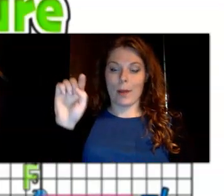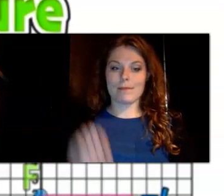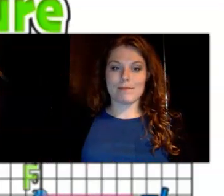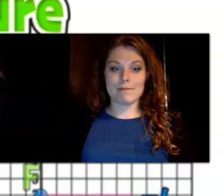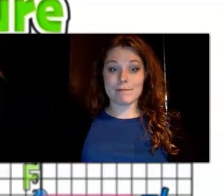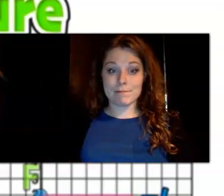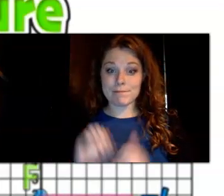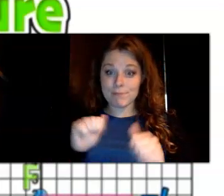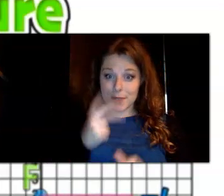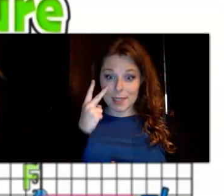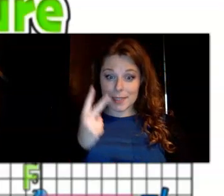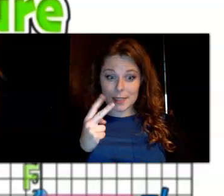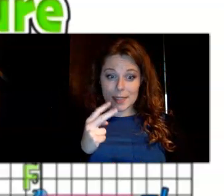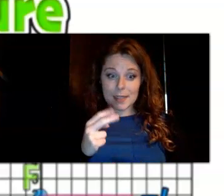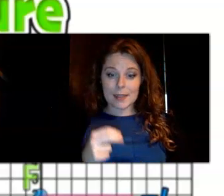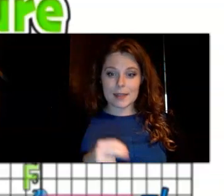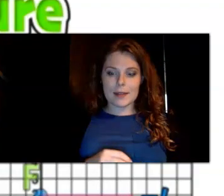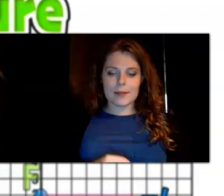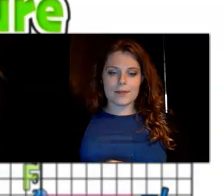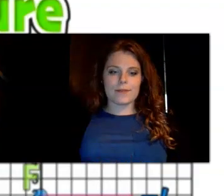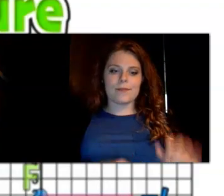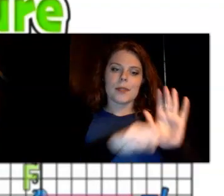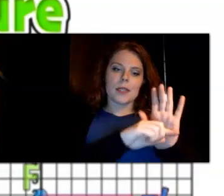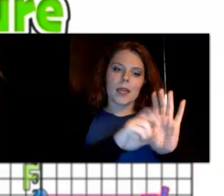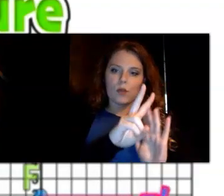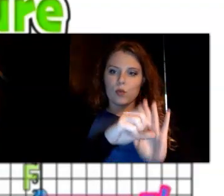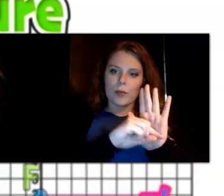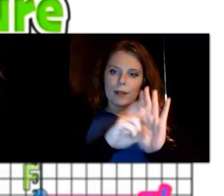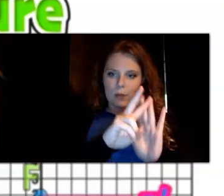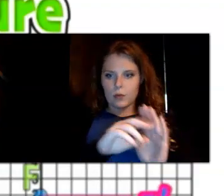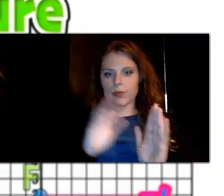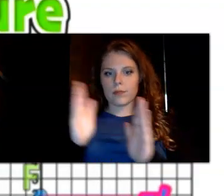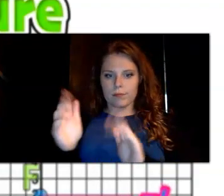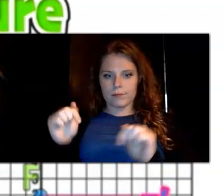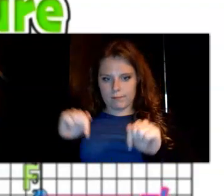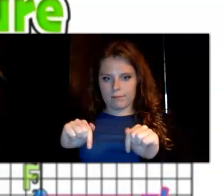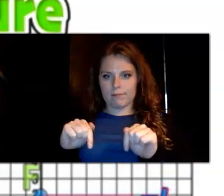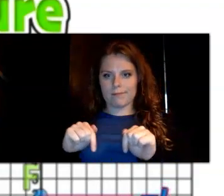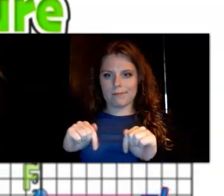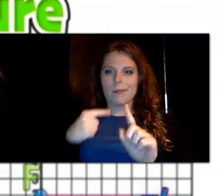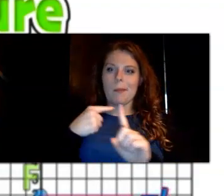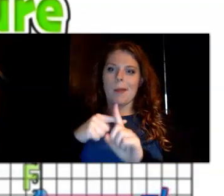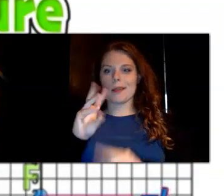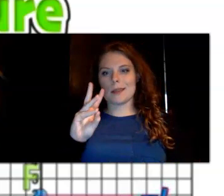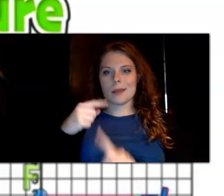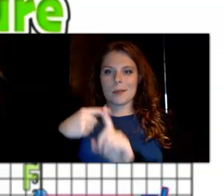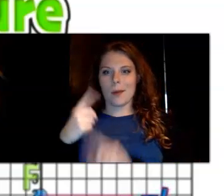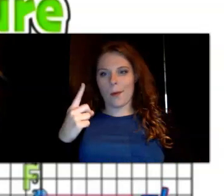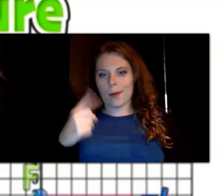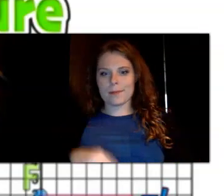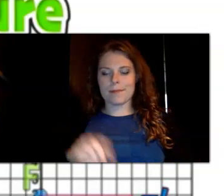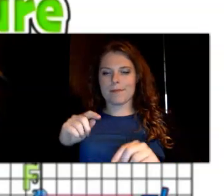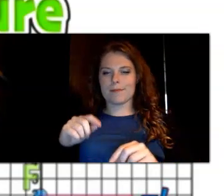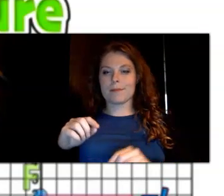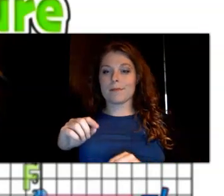And we can see that our points E prime at -2, -2, F prime at +6, +1,